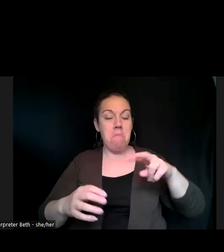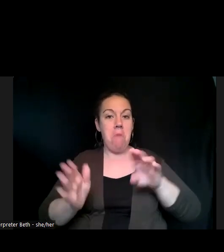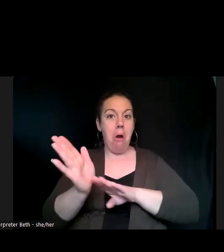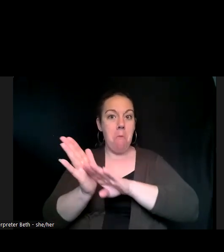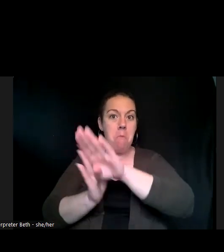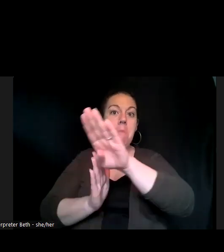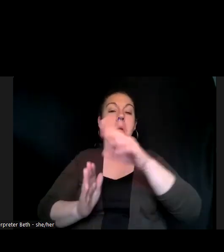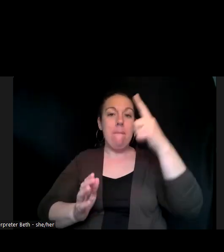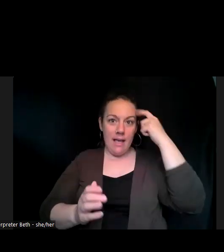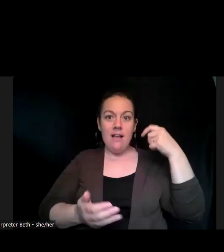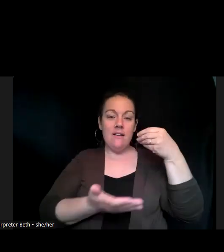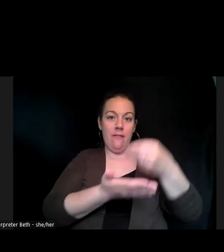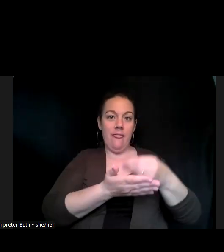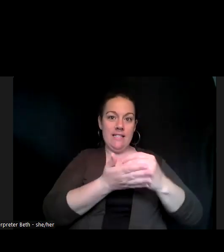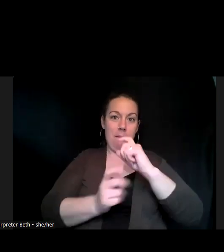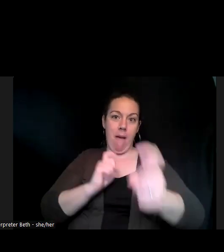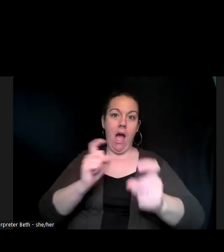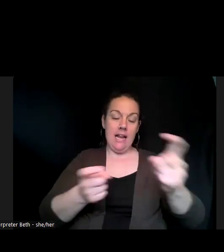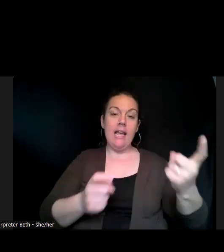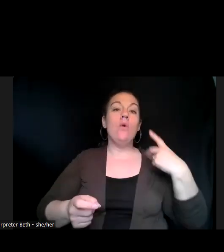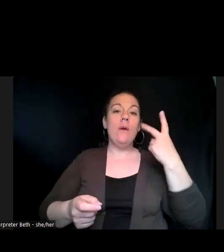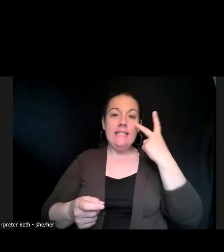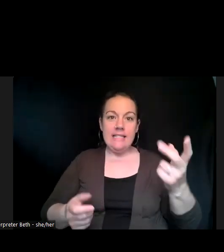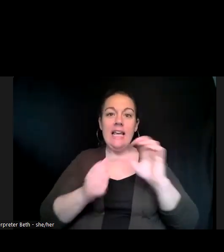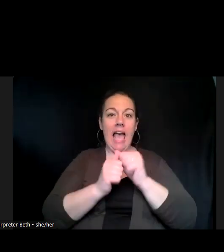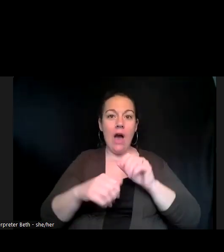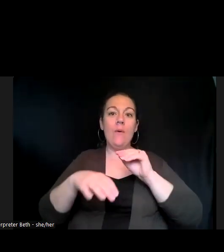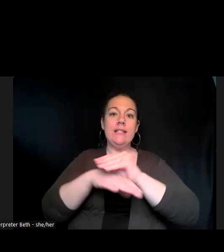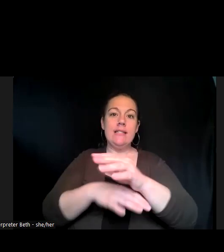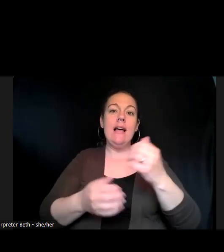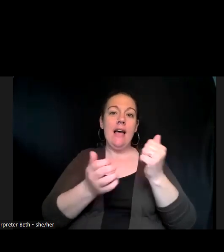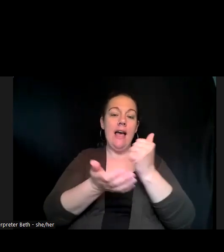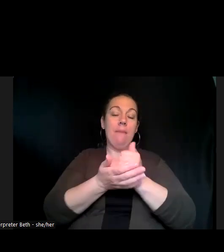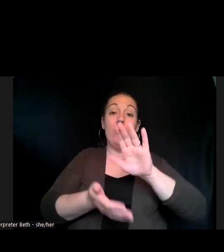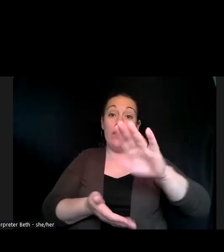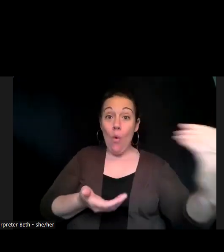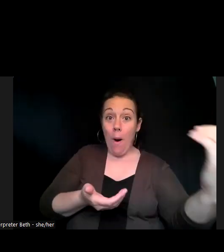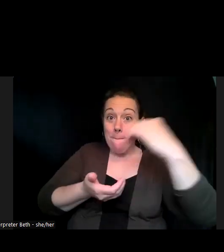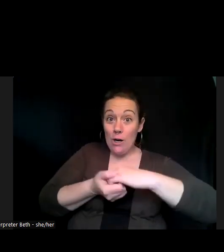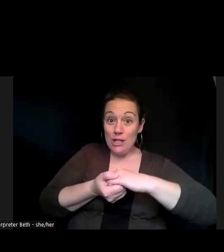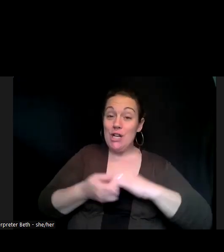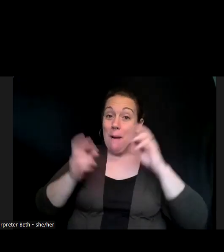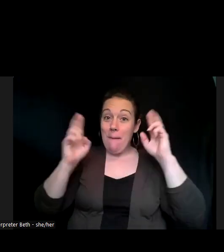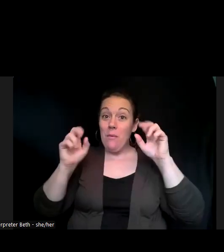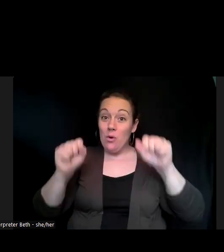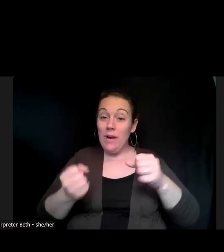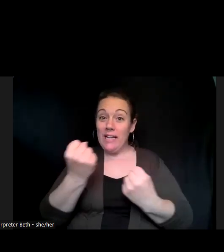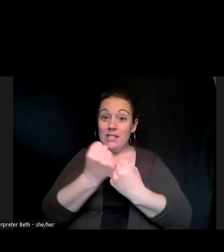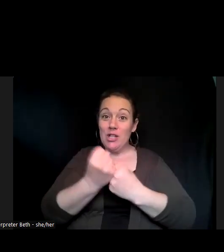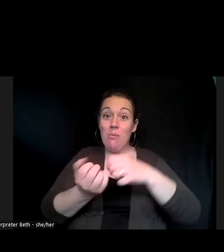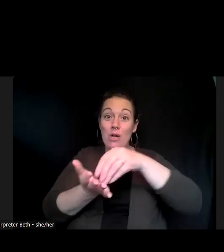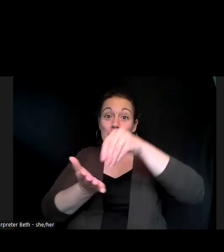difference in helping our children recover from this pandemic. So with your partnership, I'm hopeful that we can support student academic